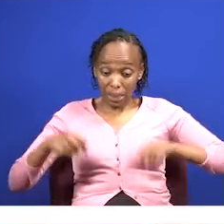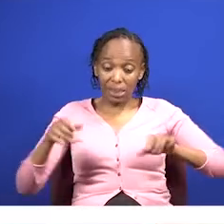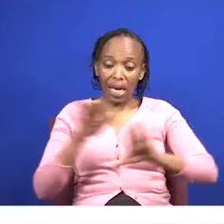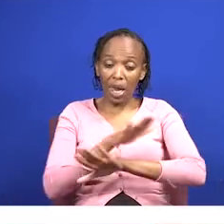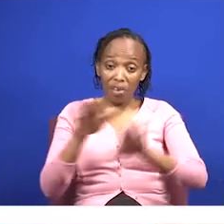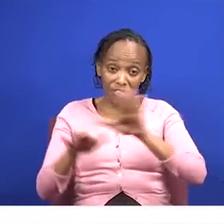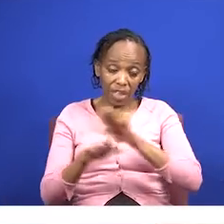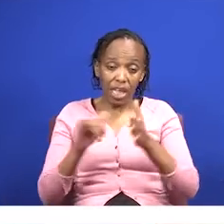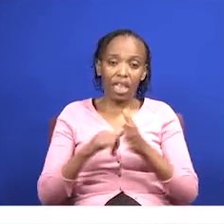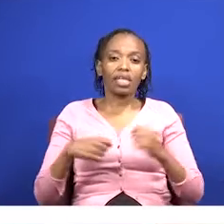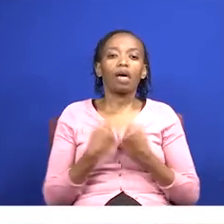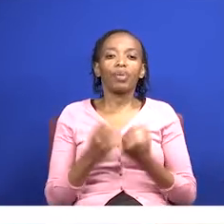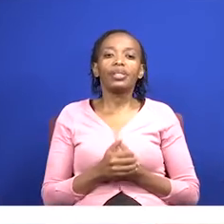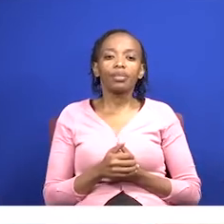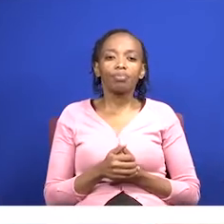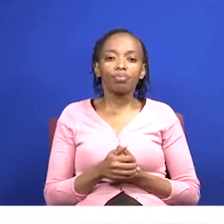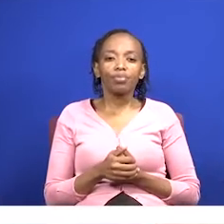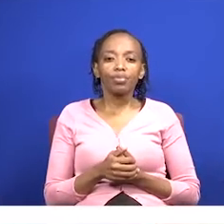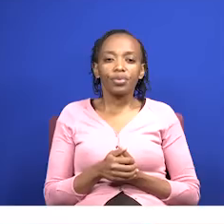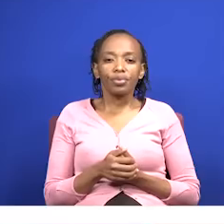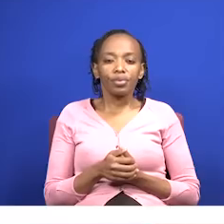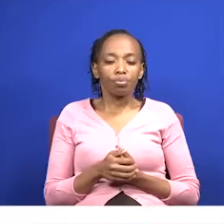master everything that had happened.